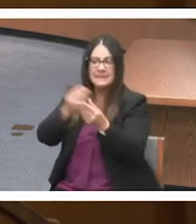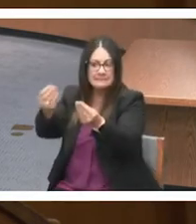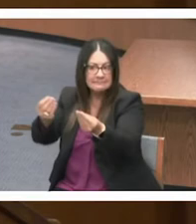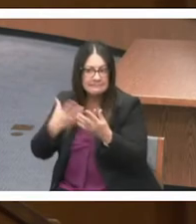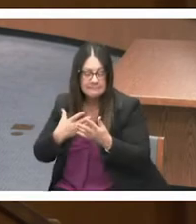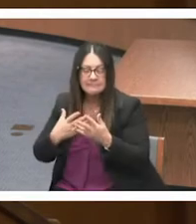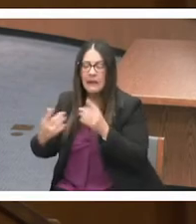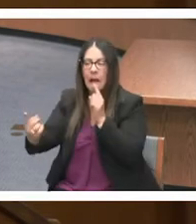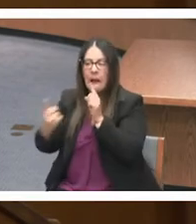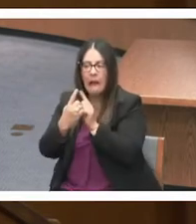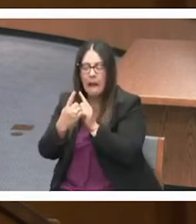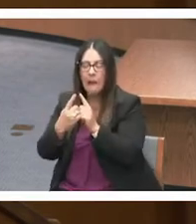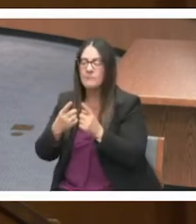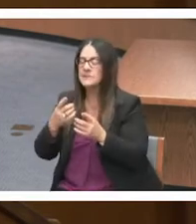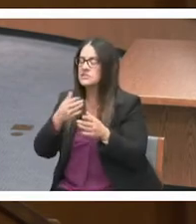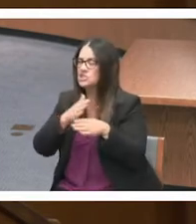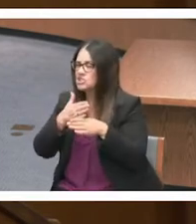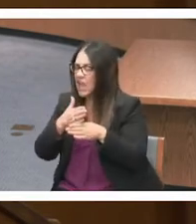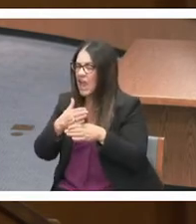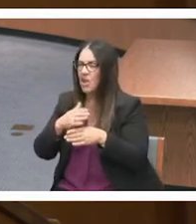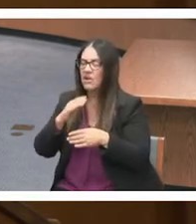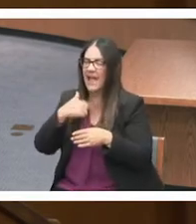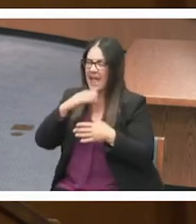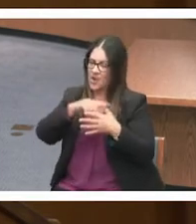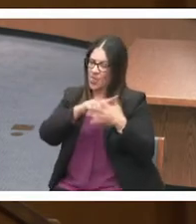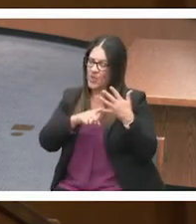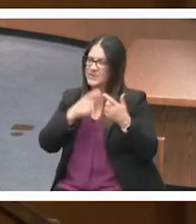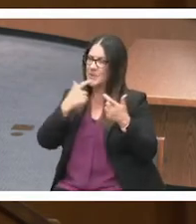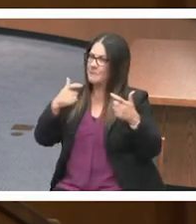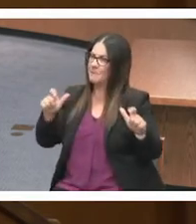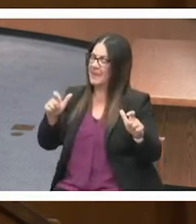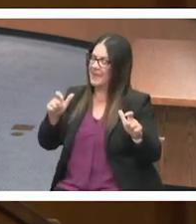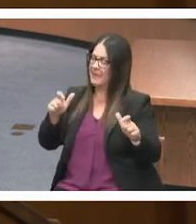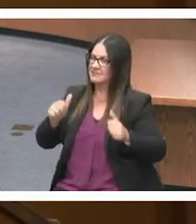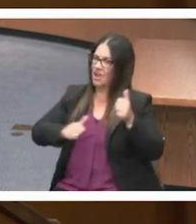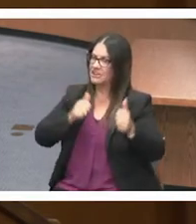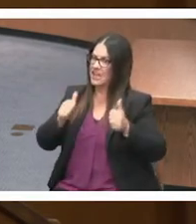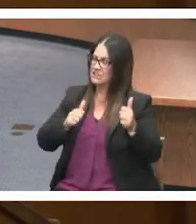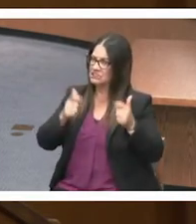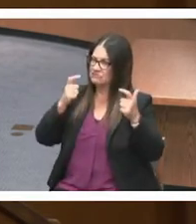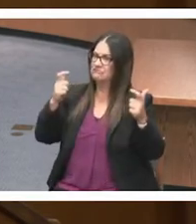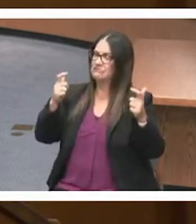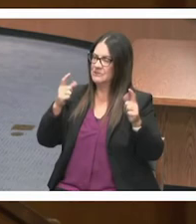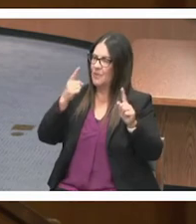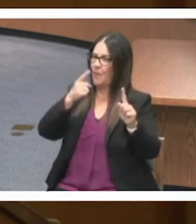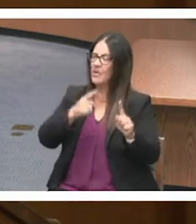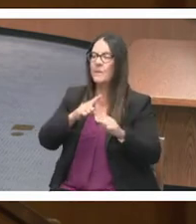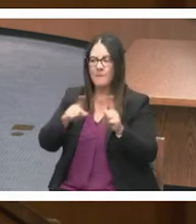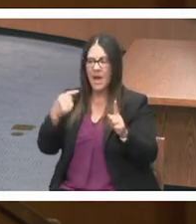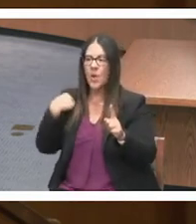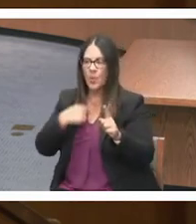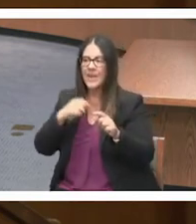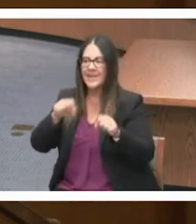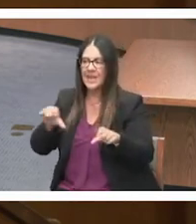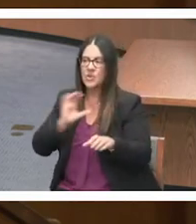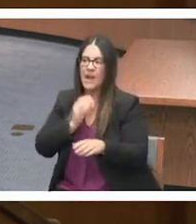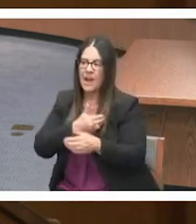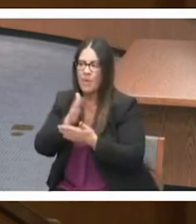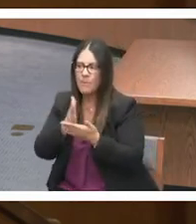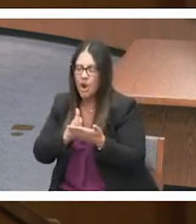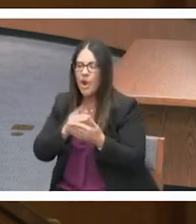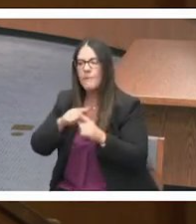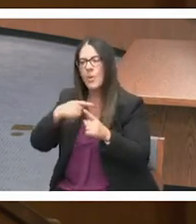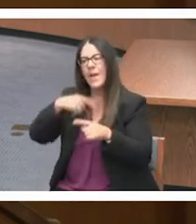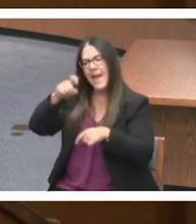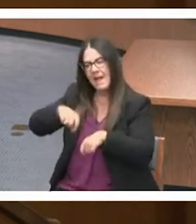our perspective, these are big, audacious goals. The Natural Resources Agency is not going to achieve them. We can do our part, but we have to work